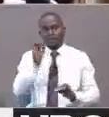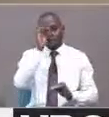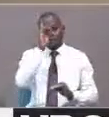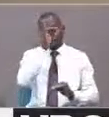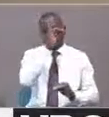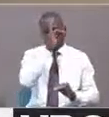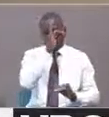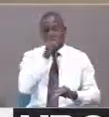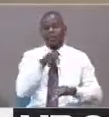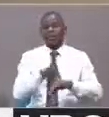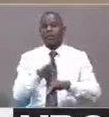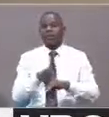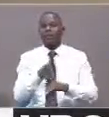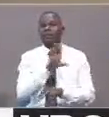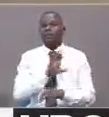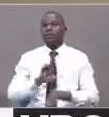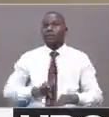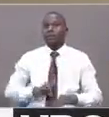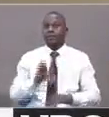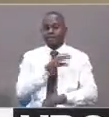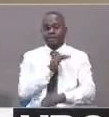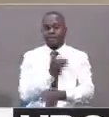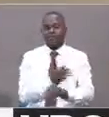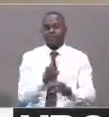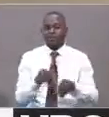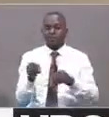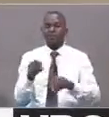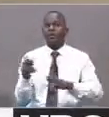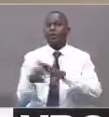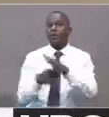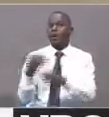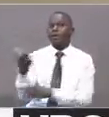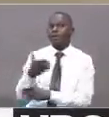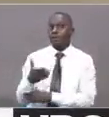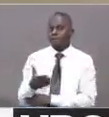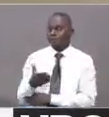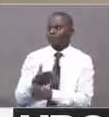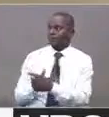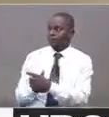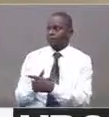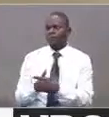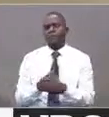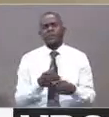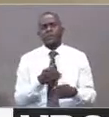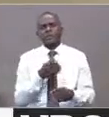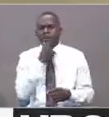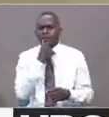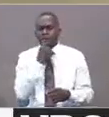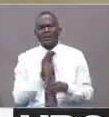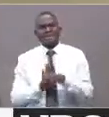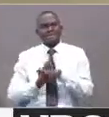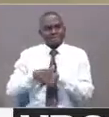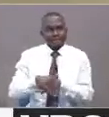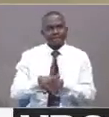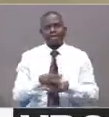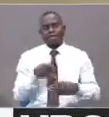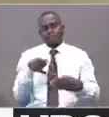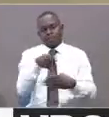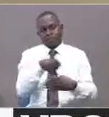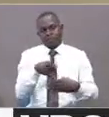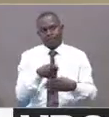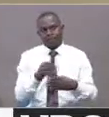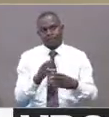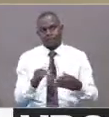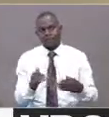The executive powers were vested in the prime minister. It was just, you know, scheming and manipulation among the those who went